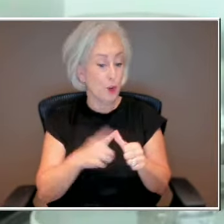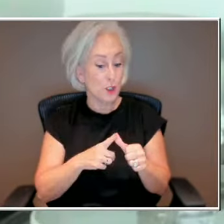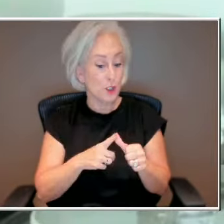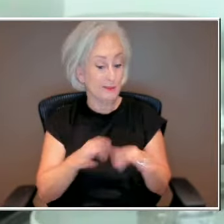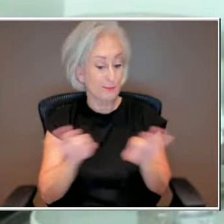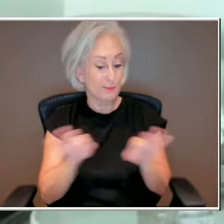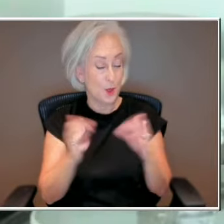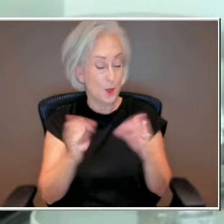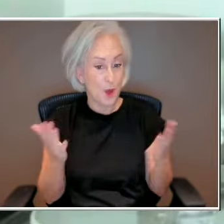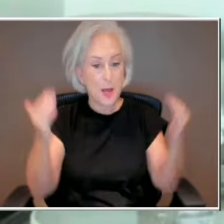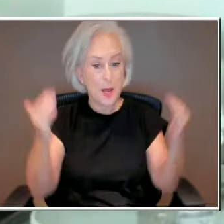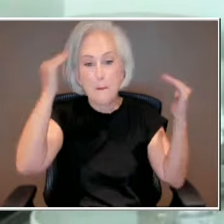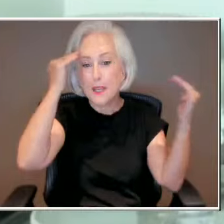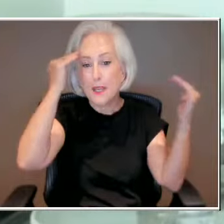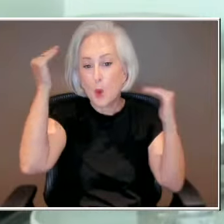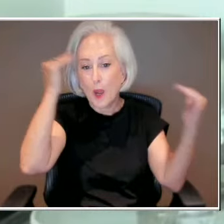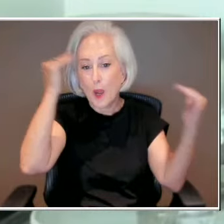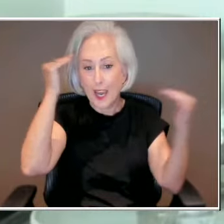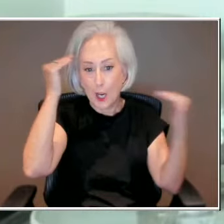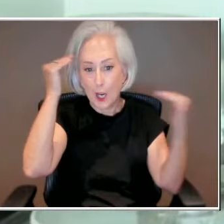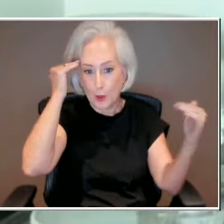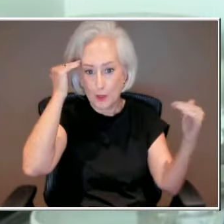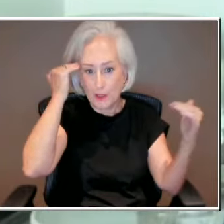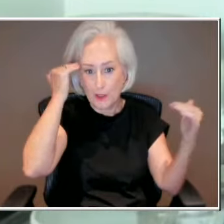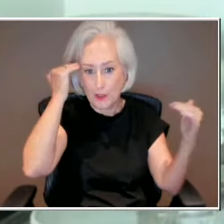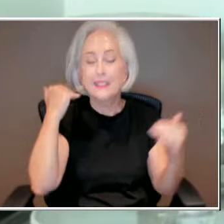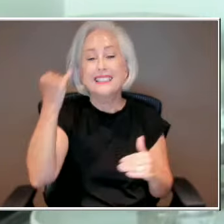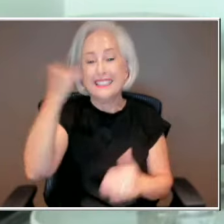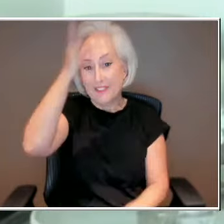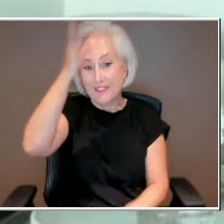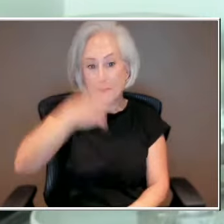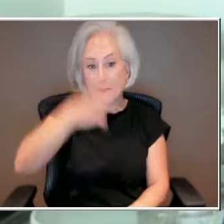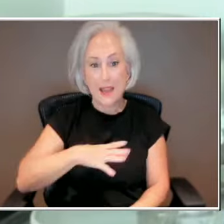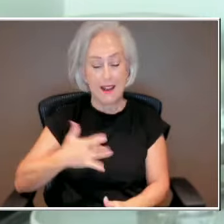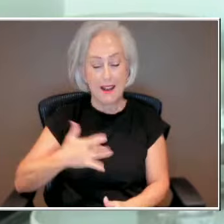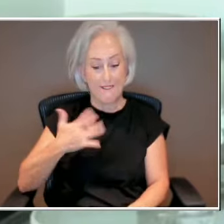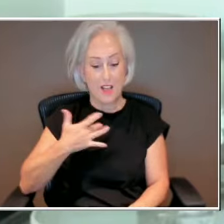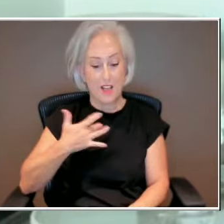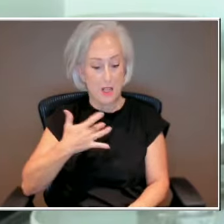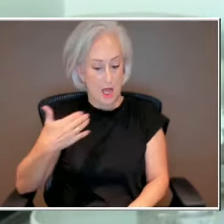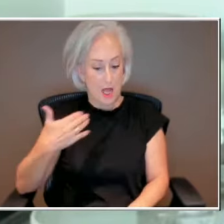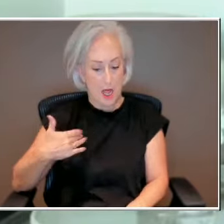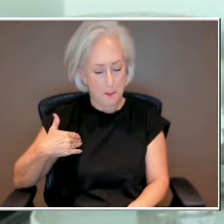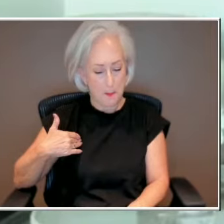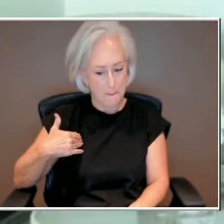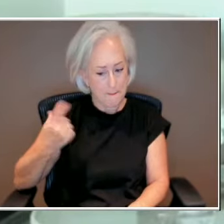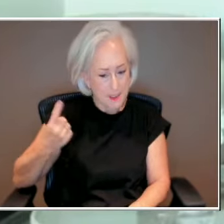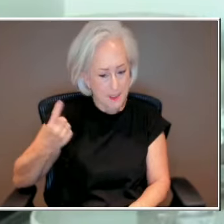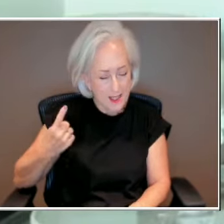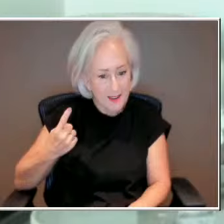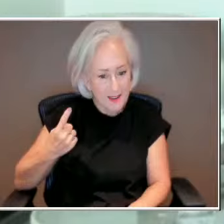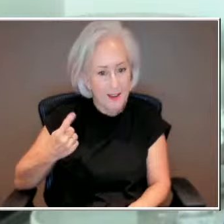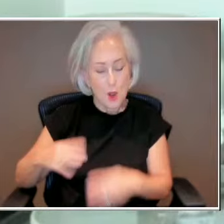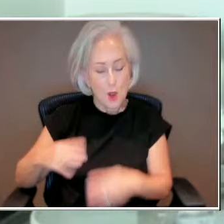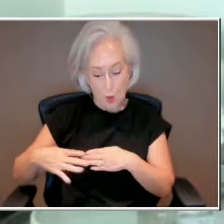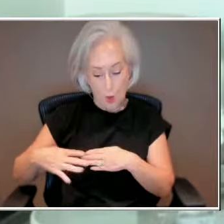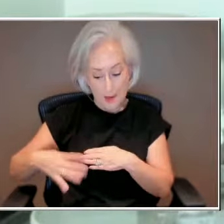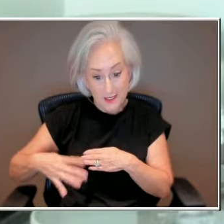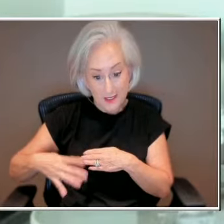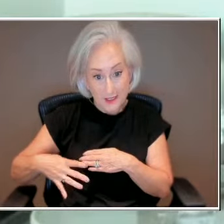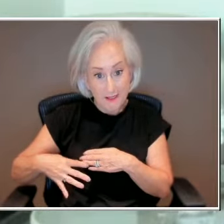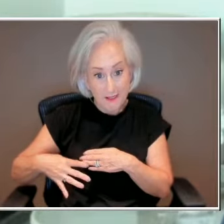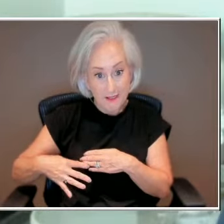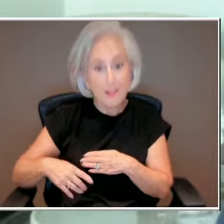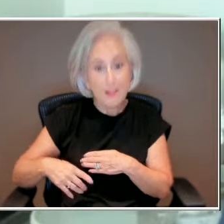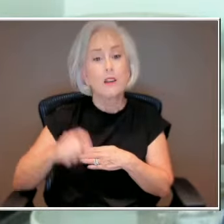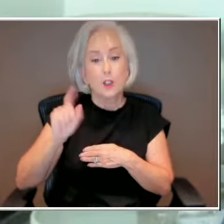a gentleman or a lady feels a lump or a mass or notices nipple discharge, those would be things to bring to a doctor's attention to try to figure out a